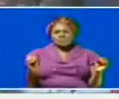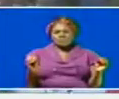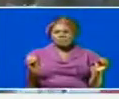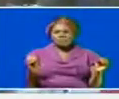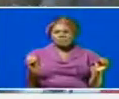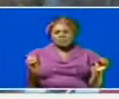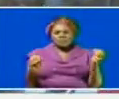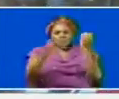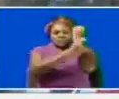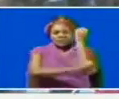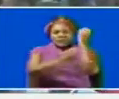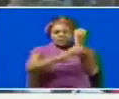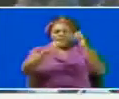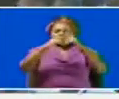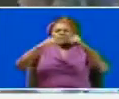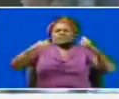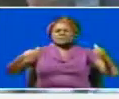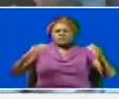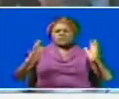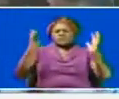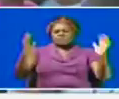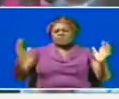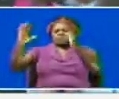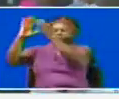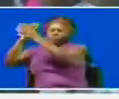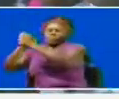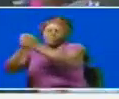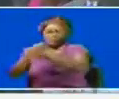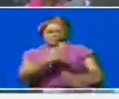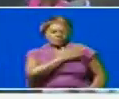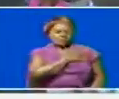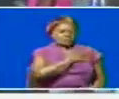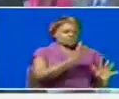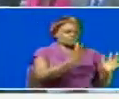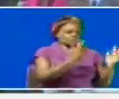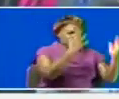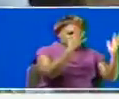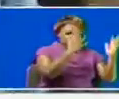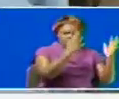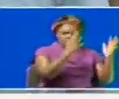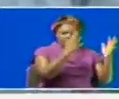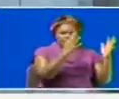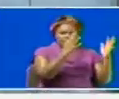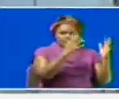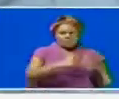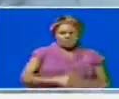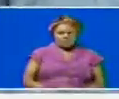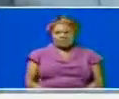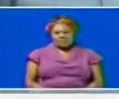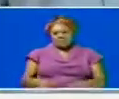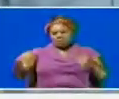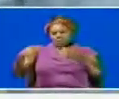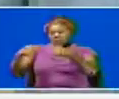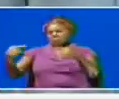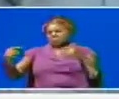But with a country sharply divided between Jubilee supporters celebrating Kenyatta's re-election, and